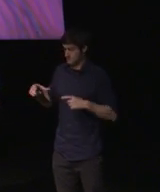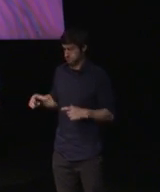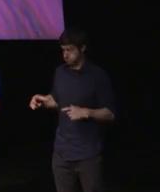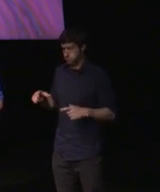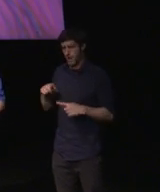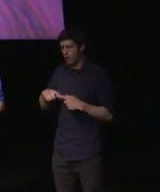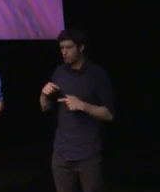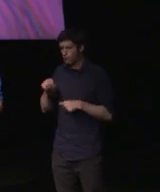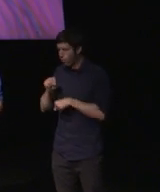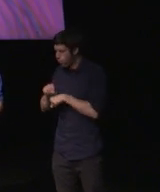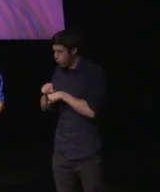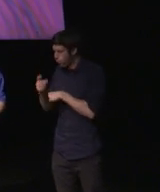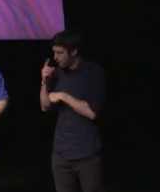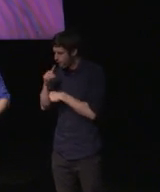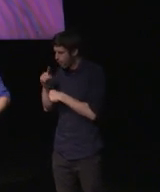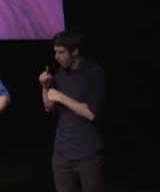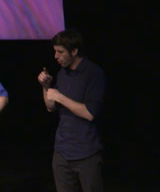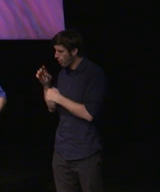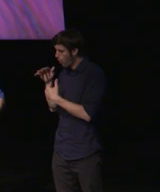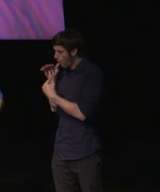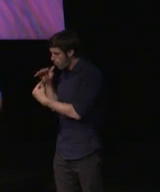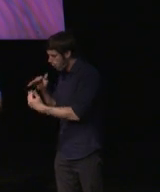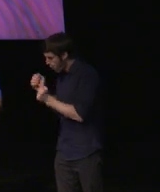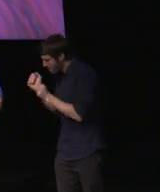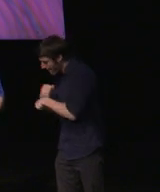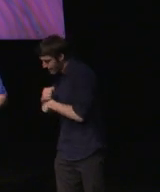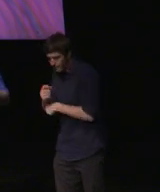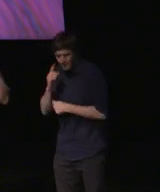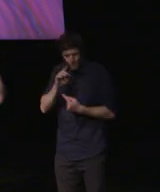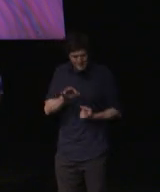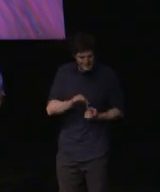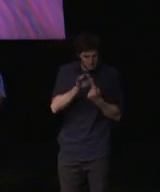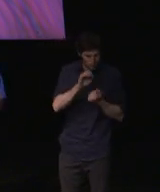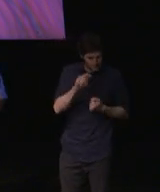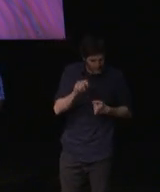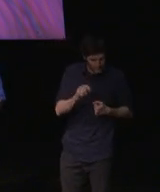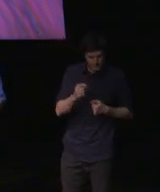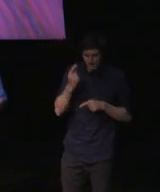for Warfighter as it did for Special Effect, as it did for Craig.